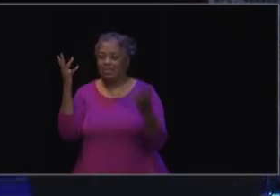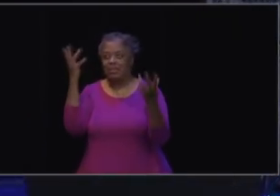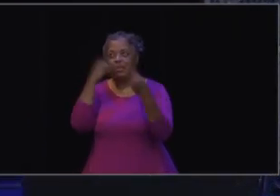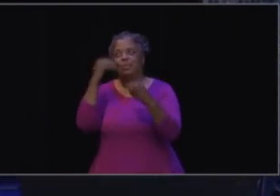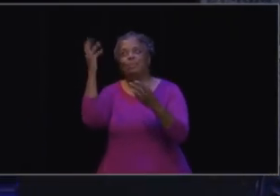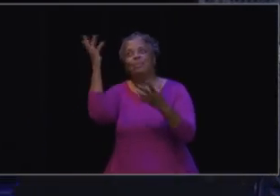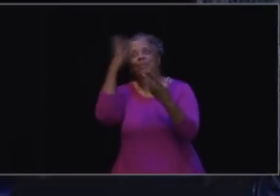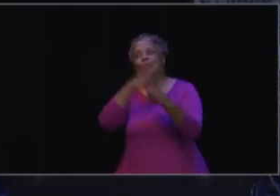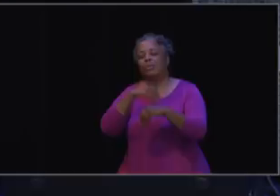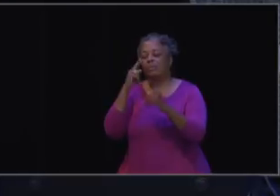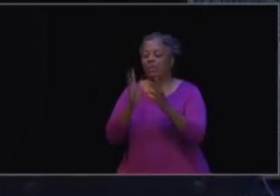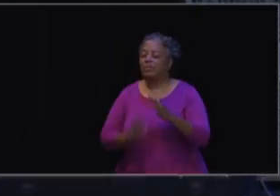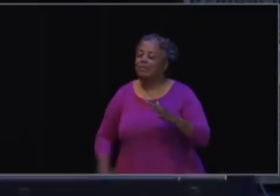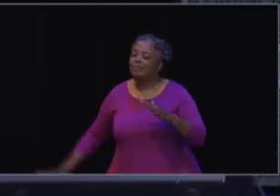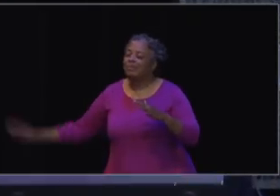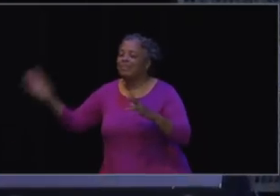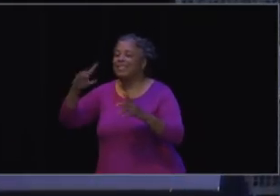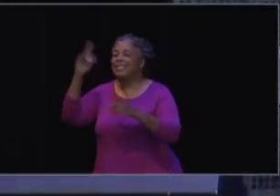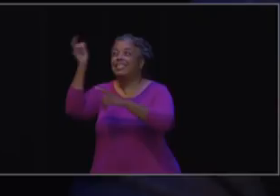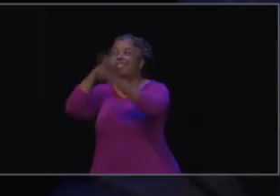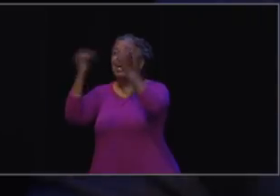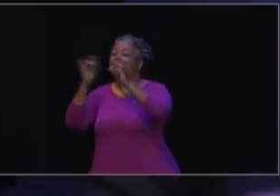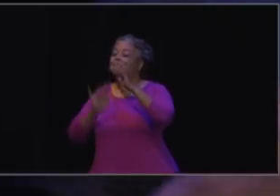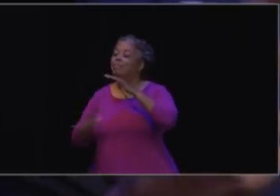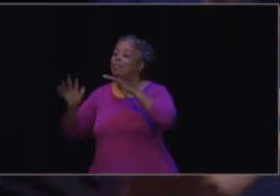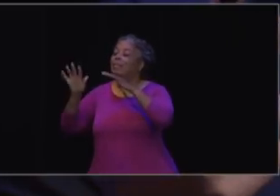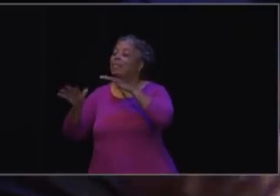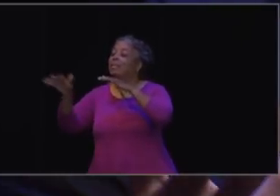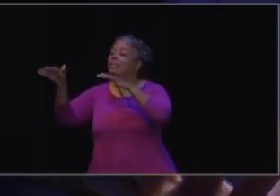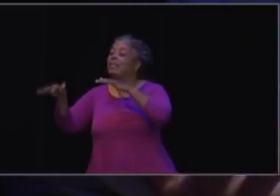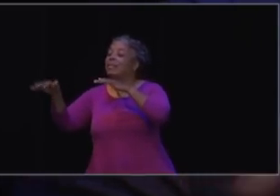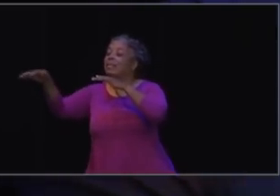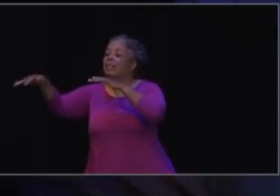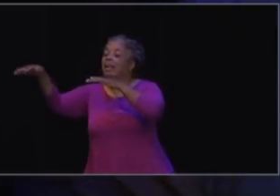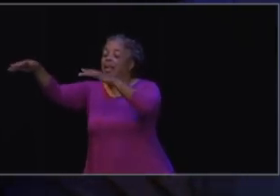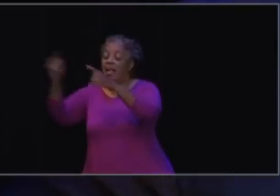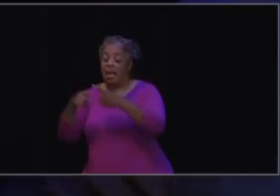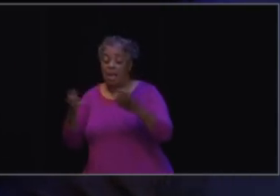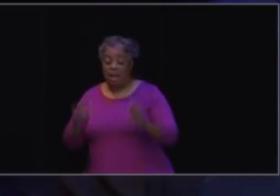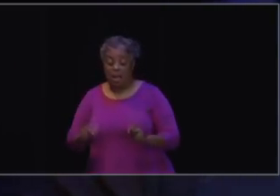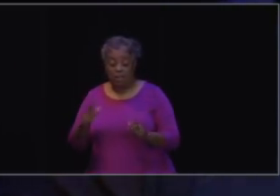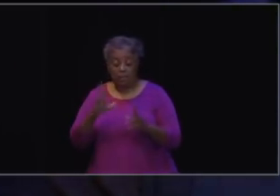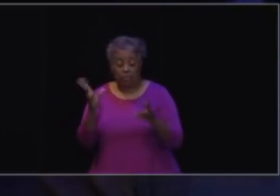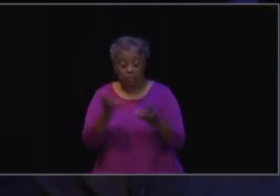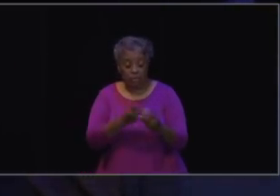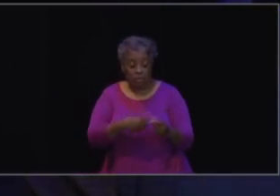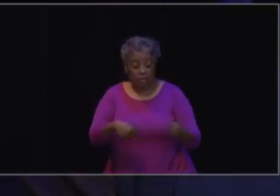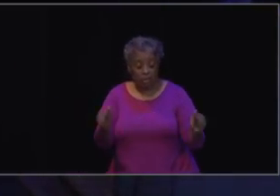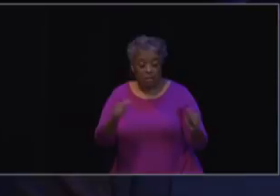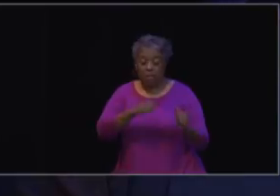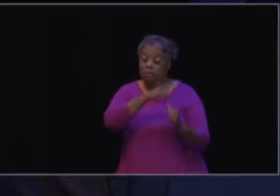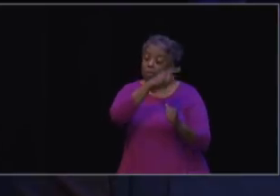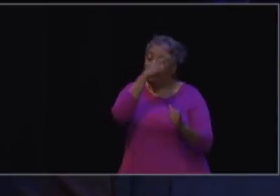for spacious skies and bleaching out blood